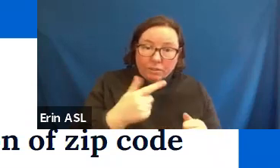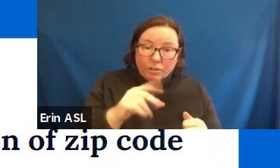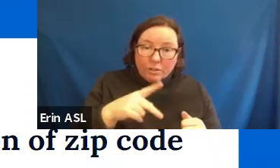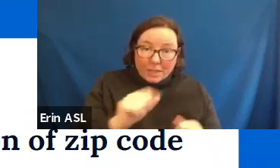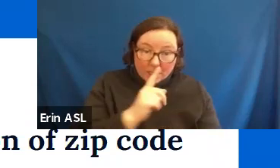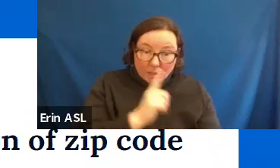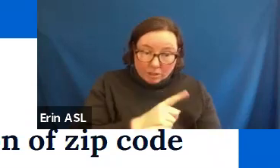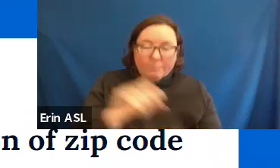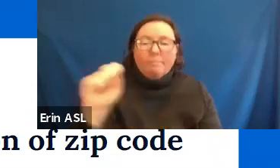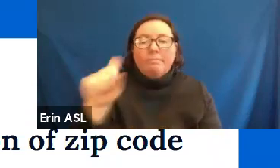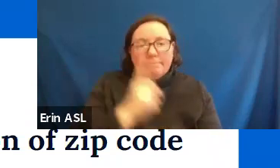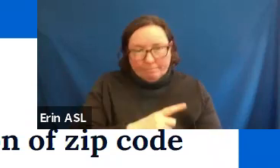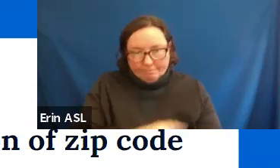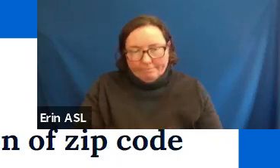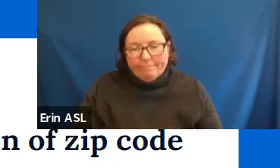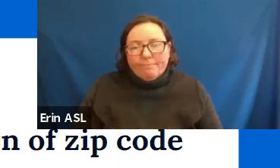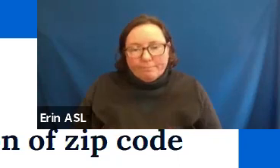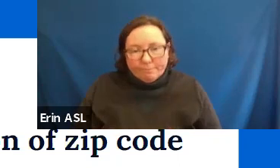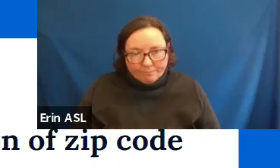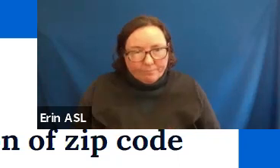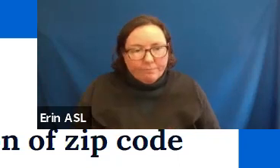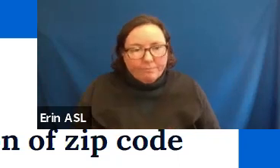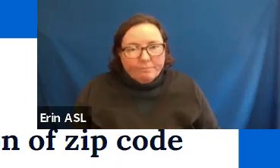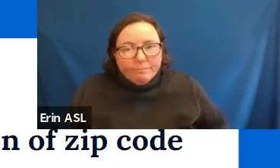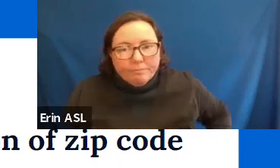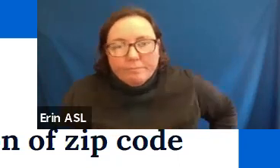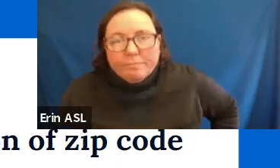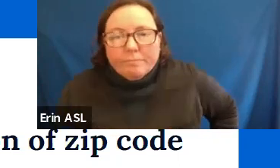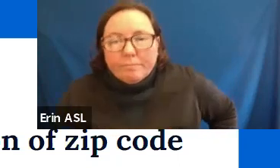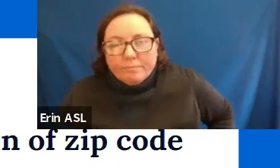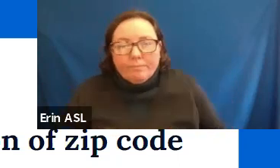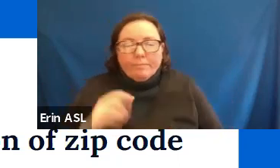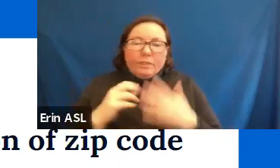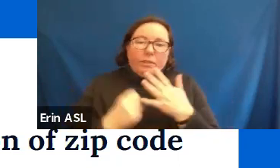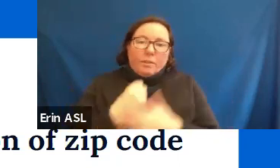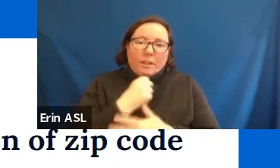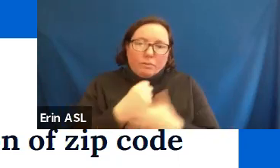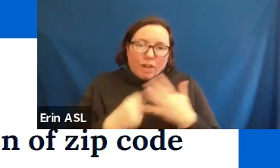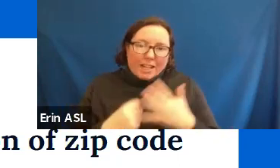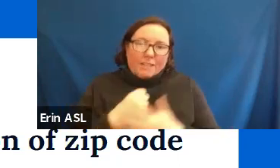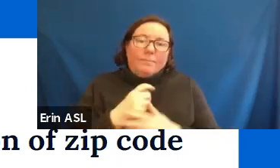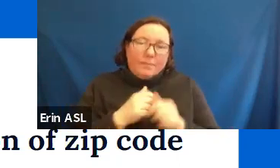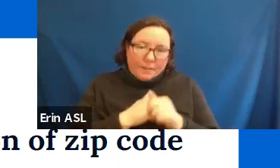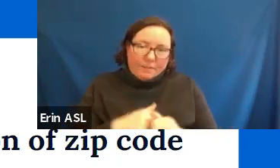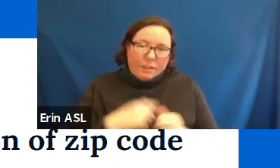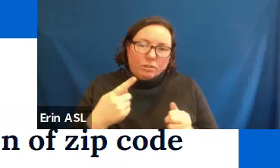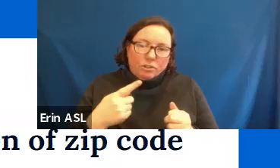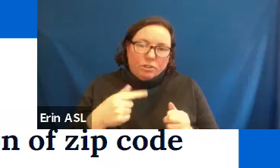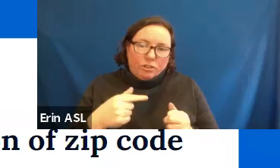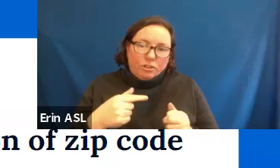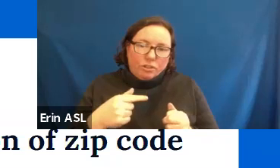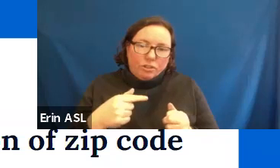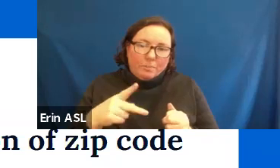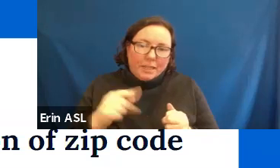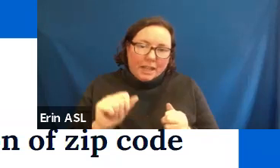That is correct. Okay. Okay. So they're rank ordered by GPA. When it comes